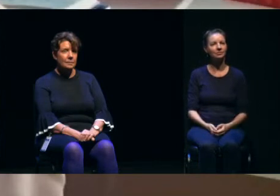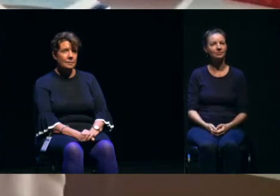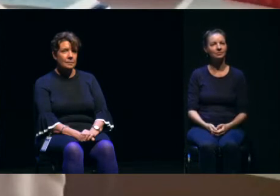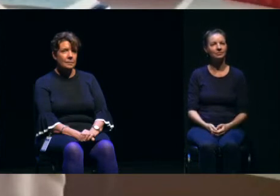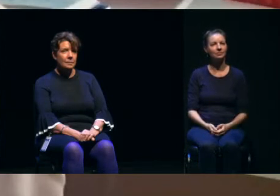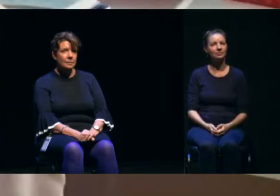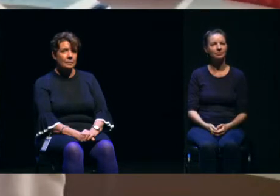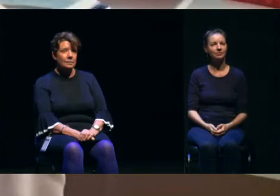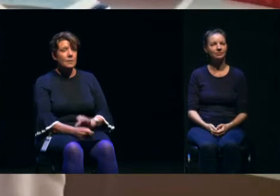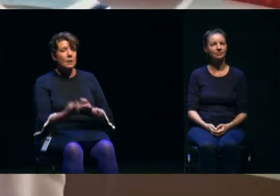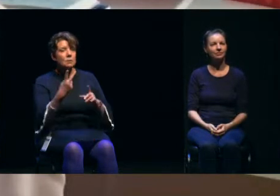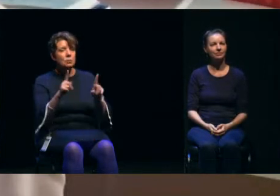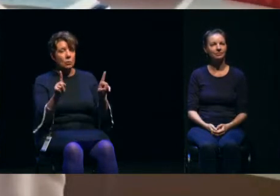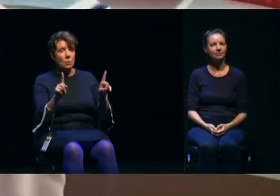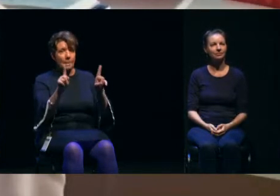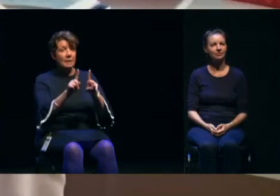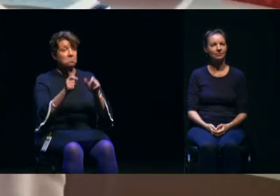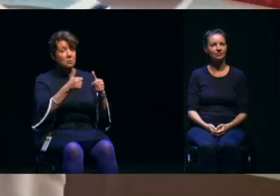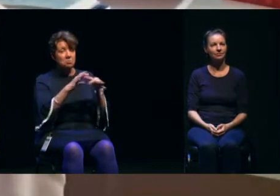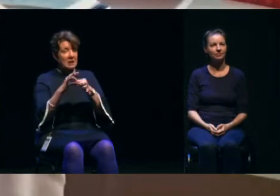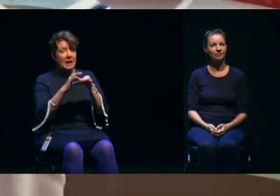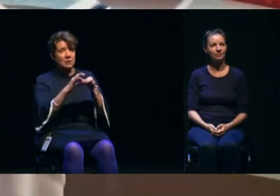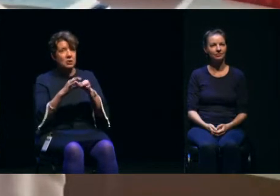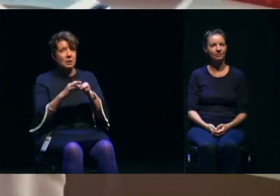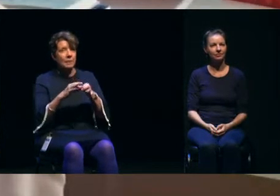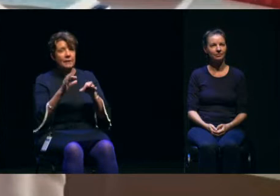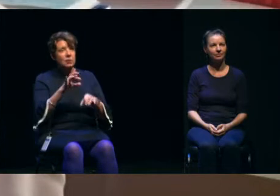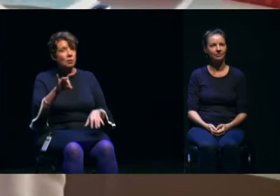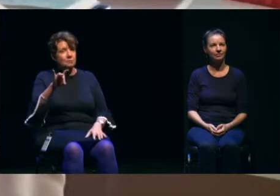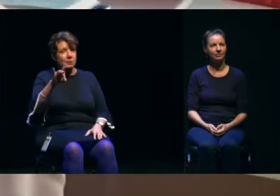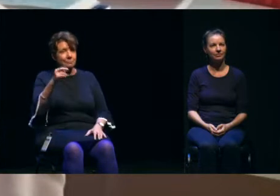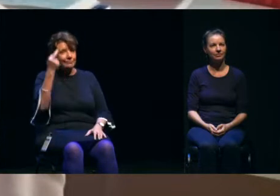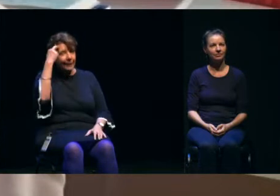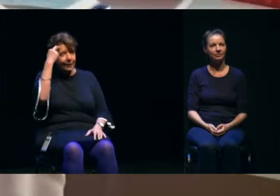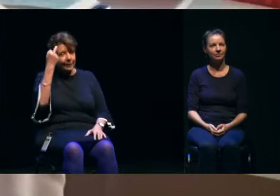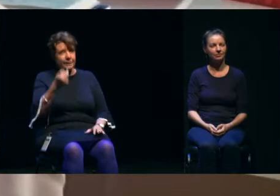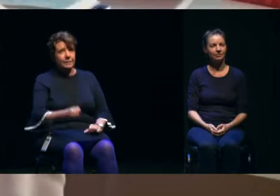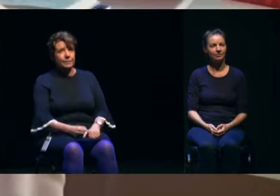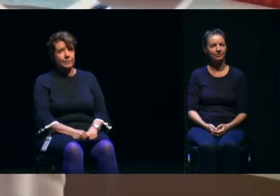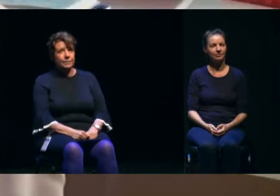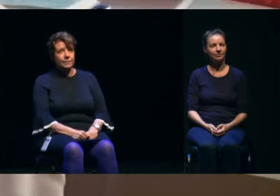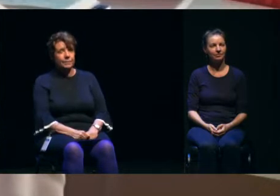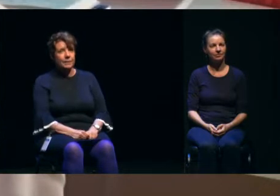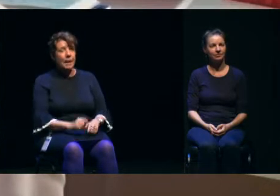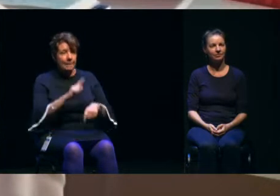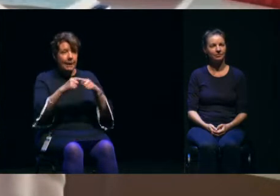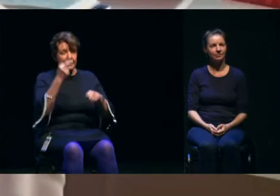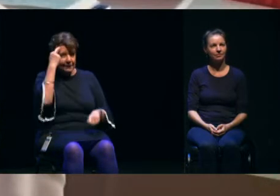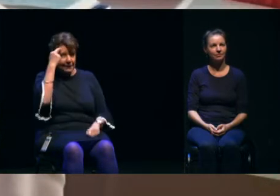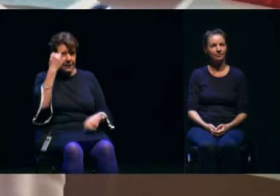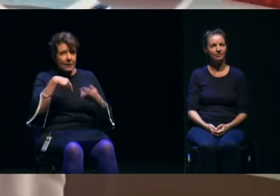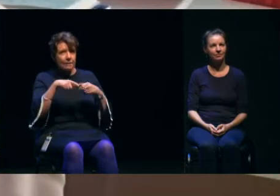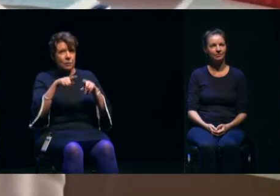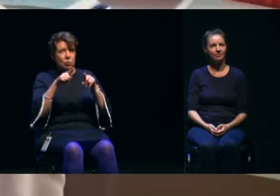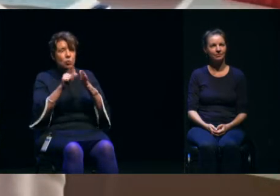when two partners are in good relationship, it's not idiotic. It becomes idiotic when you do stuff that